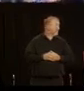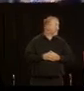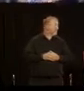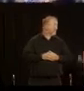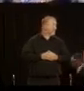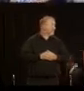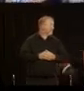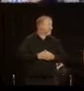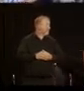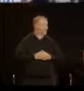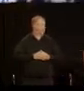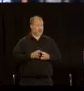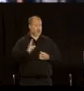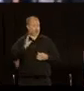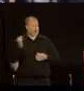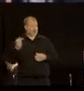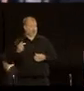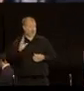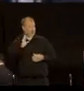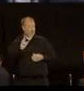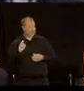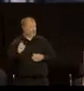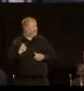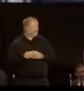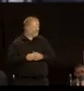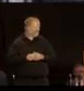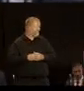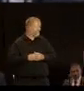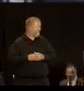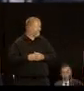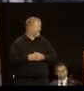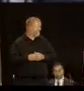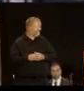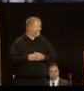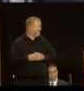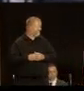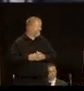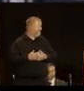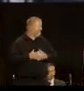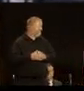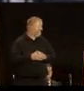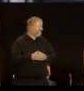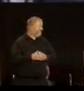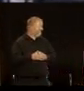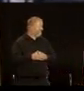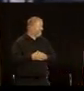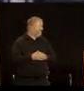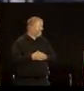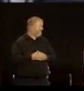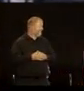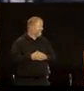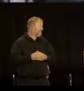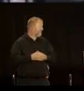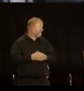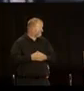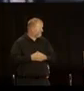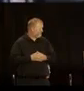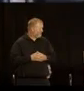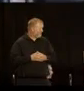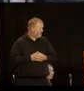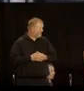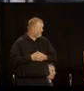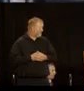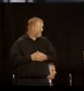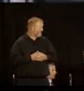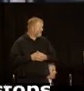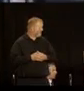coming back? Okay, well, because you were next on the agenda here. Your name's next, Cheryl.